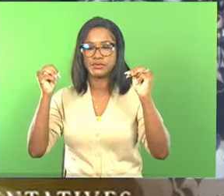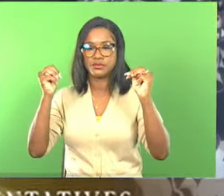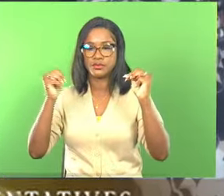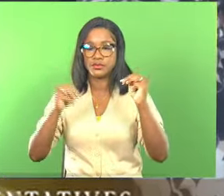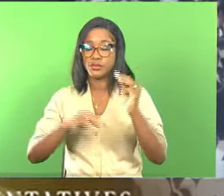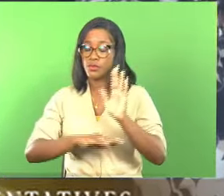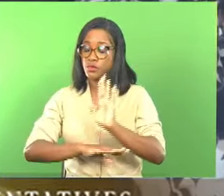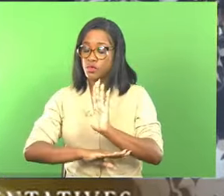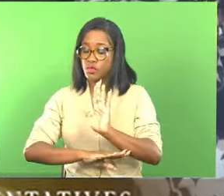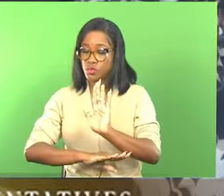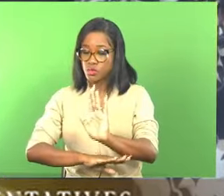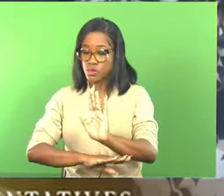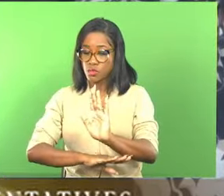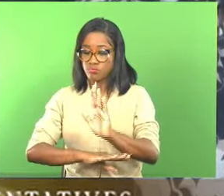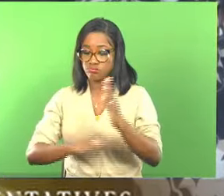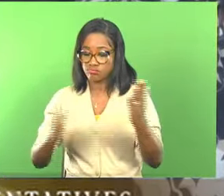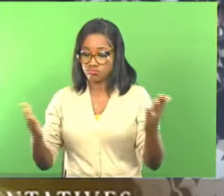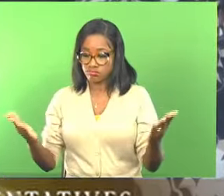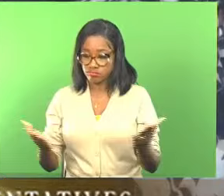your presence today